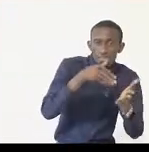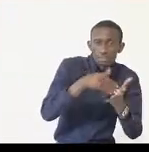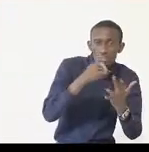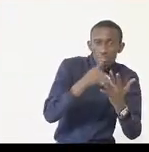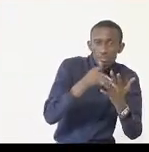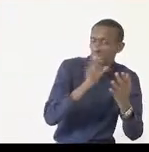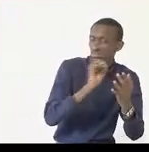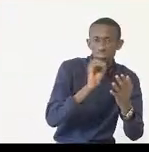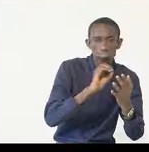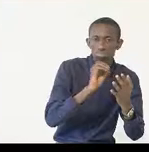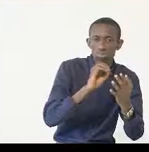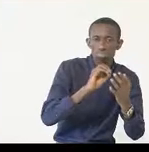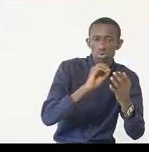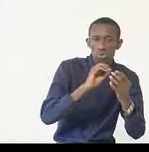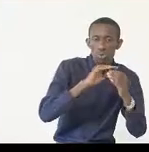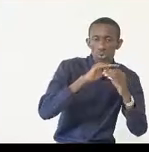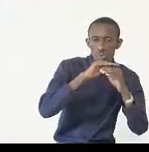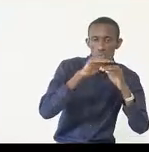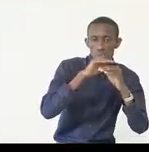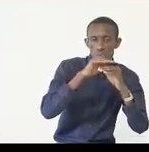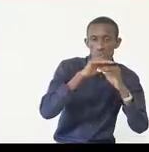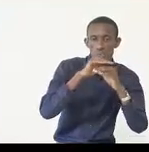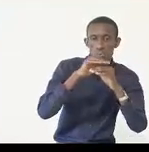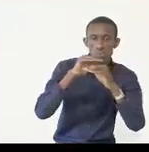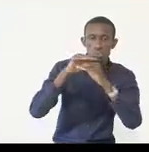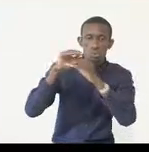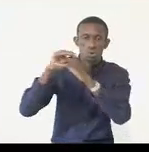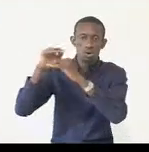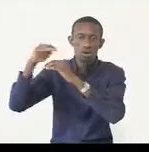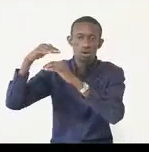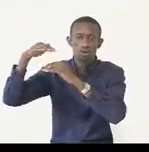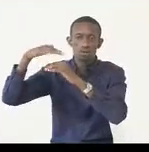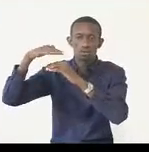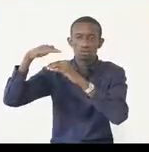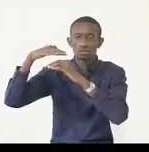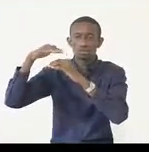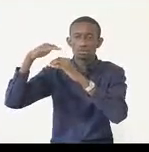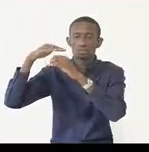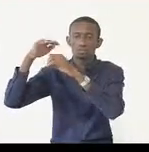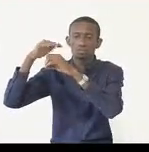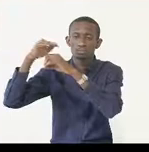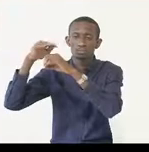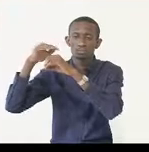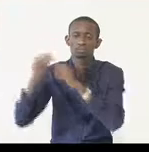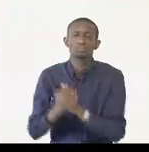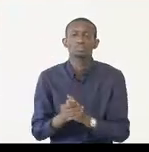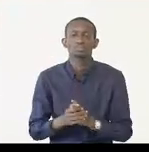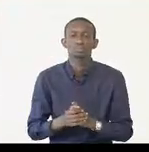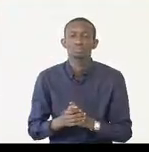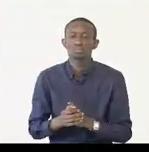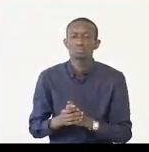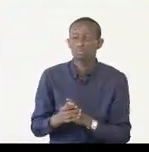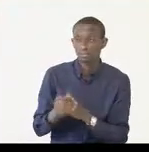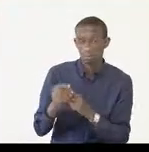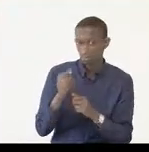this ball not to follow the line that we see, the dotted line there. And this will